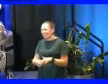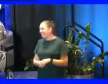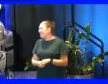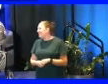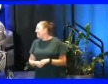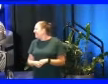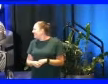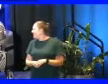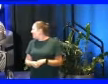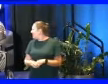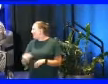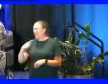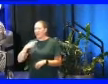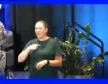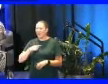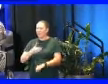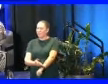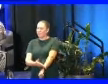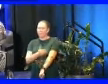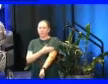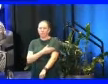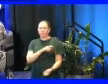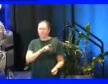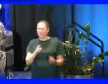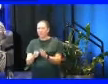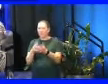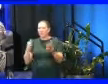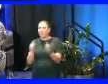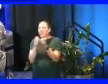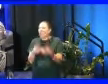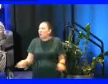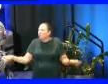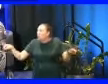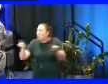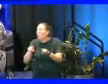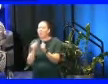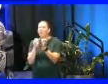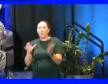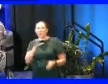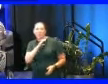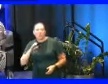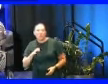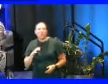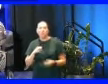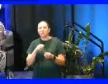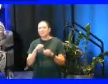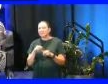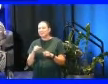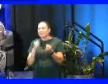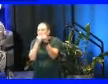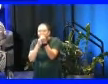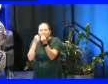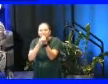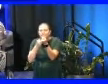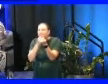You know, I just came so far, but without people like you all, without these Congress people advocating for us, you know, that's why